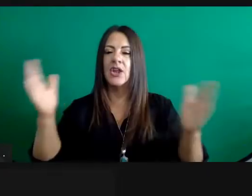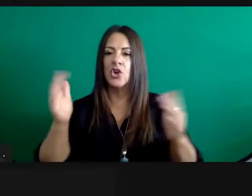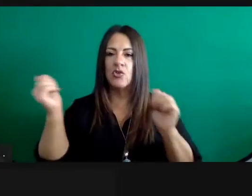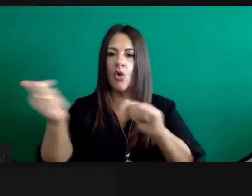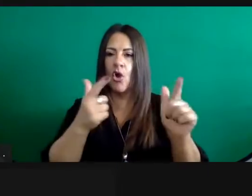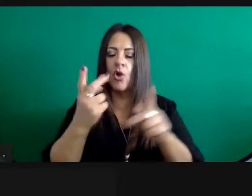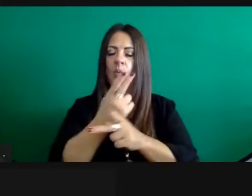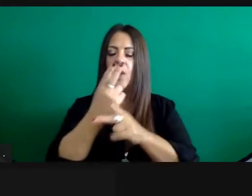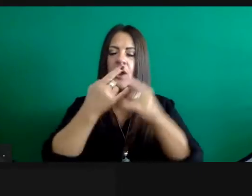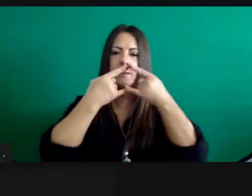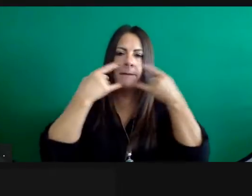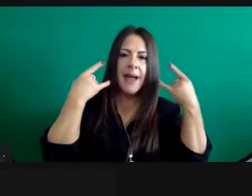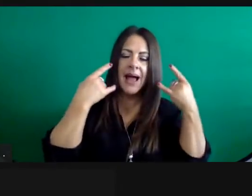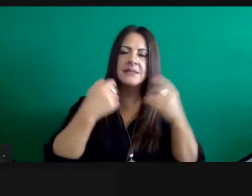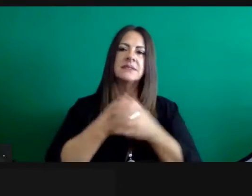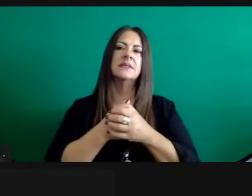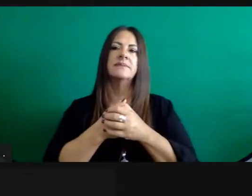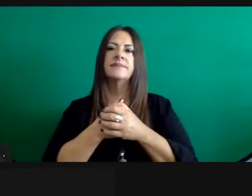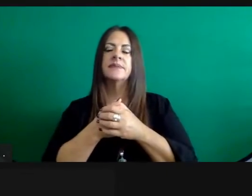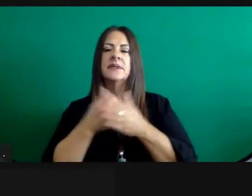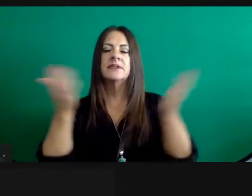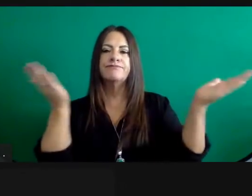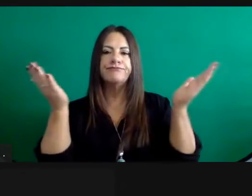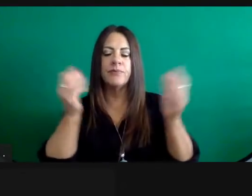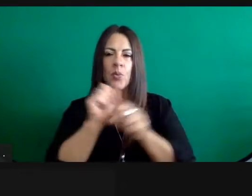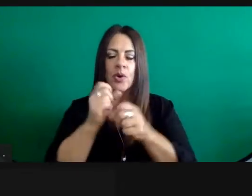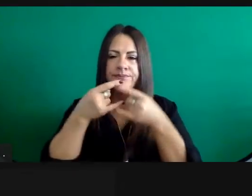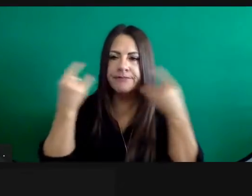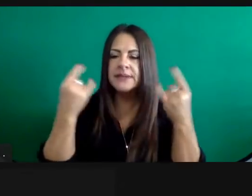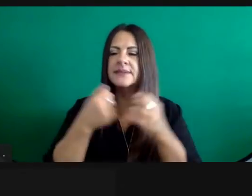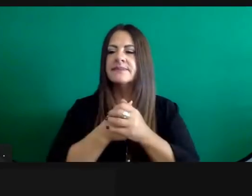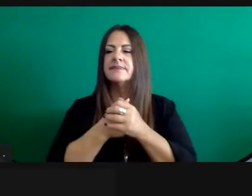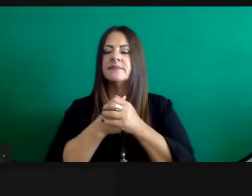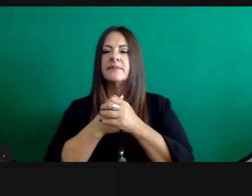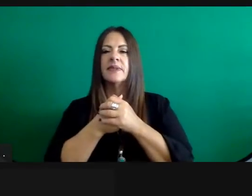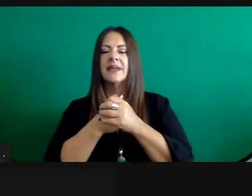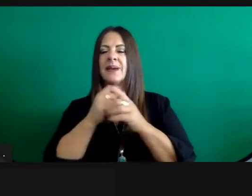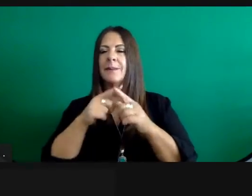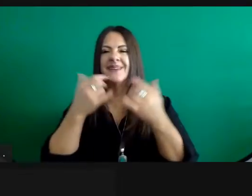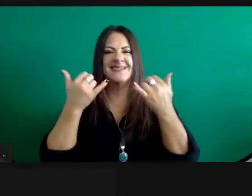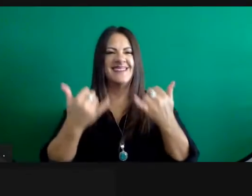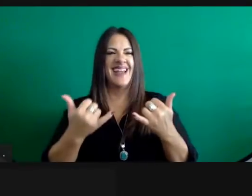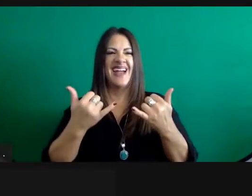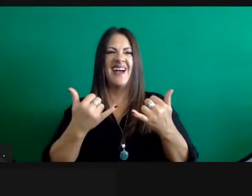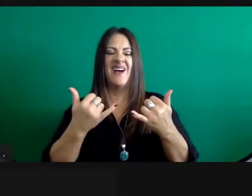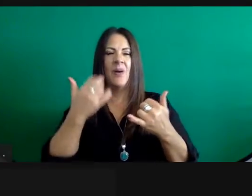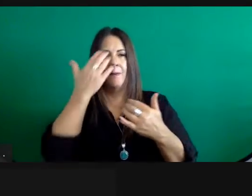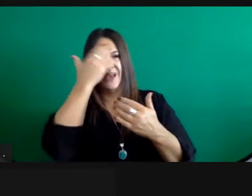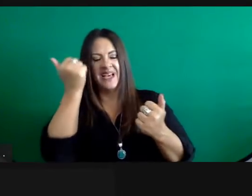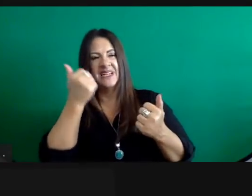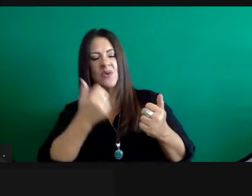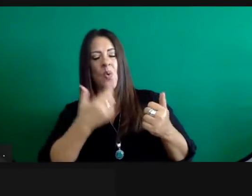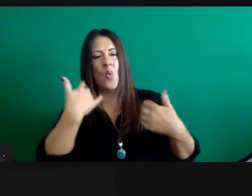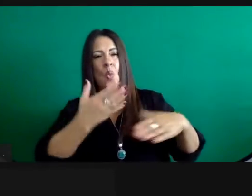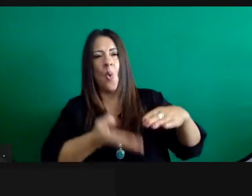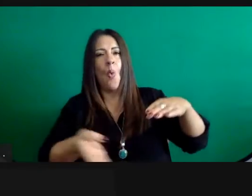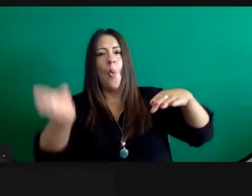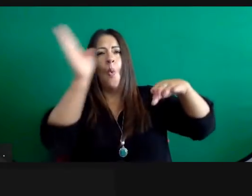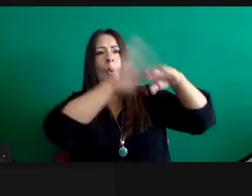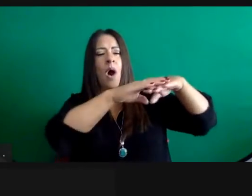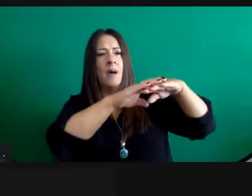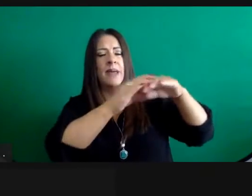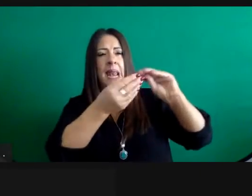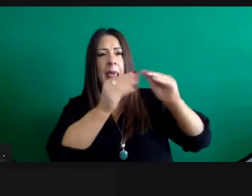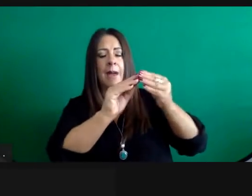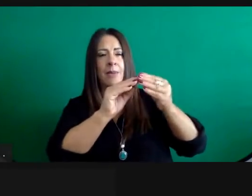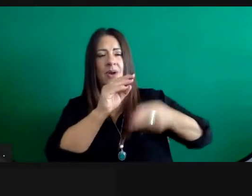make sectors like outdoor dining lower risk. But right now, with the levels of transmission that we're seeing, we advise against anything that